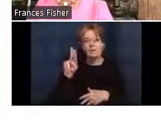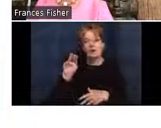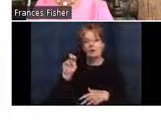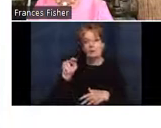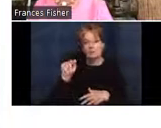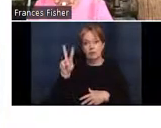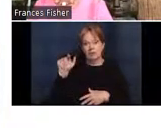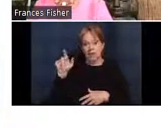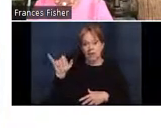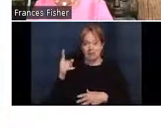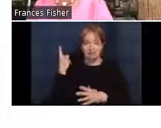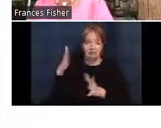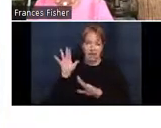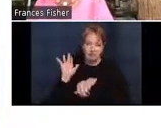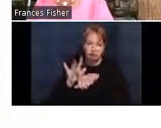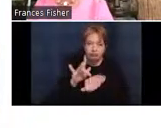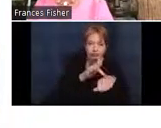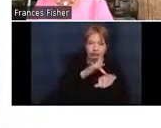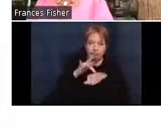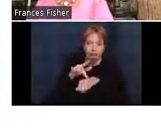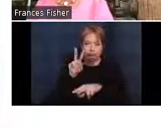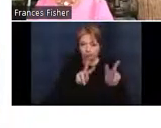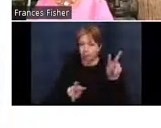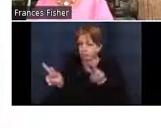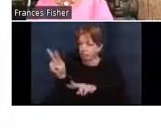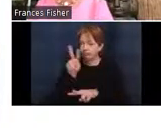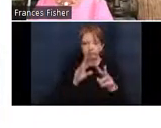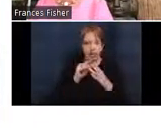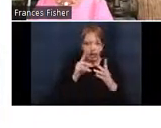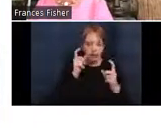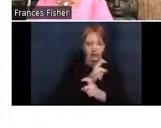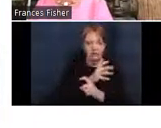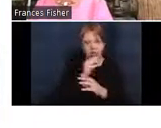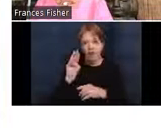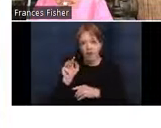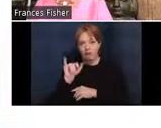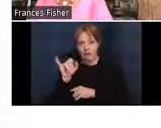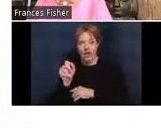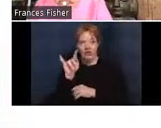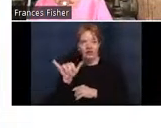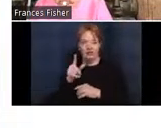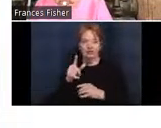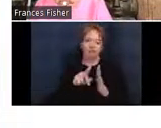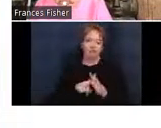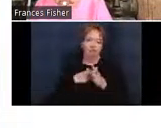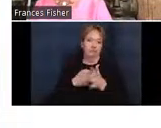Utah, seeing thousands of stone formations standing in ageless majesty and mystery, she began this colossal feat. Ann's initial thoughts were to